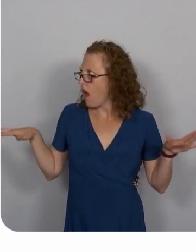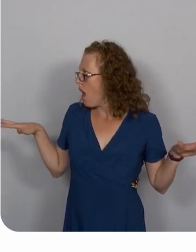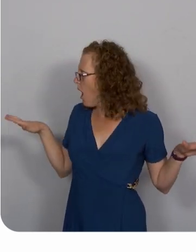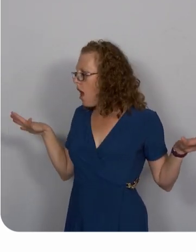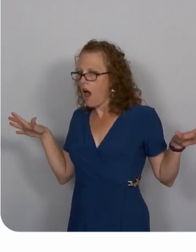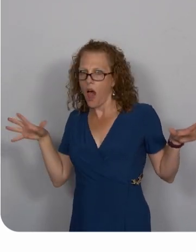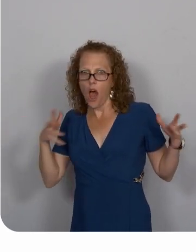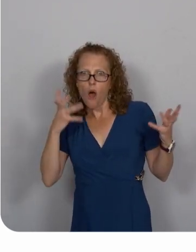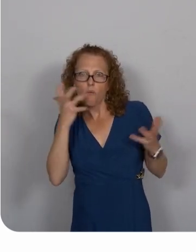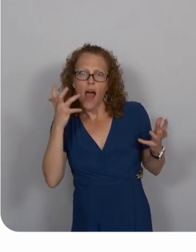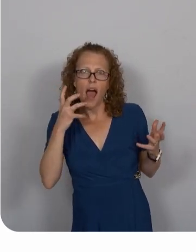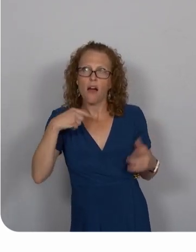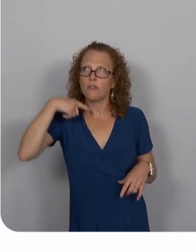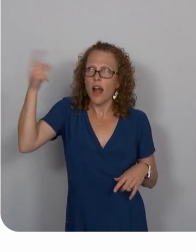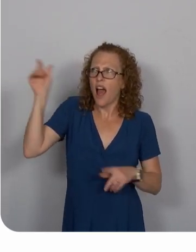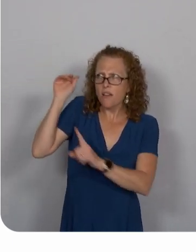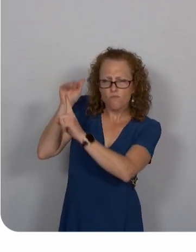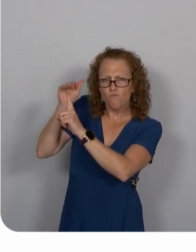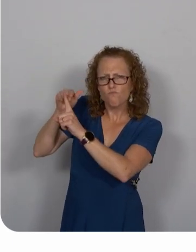right, let's go.